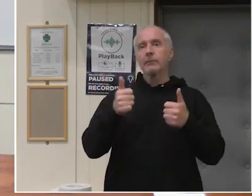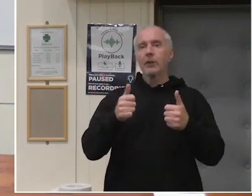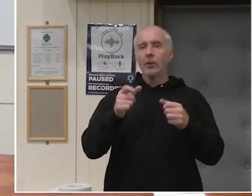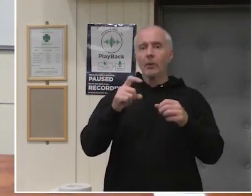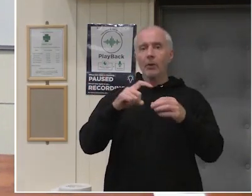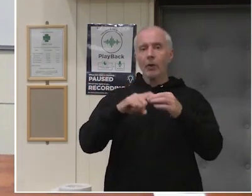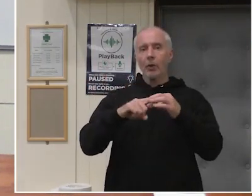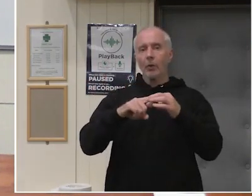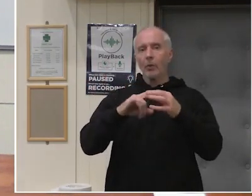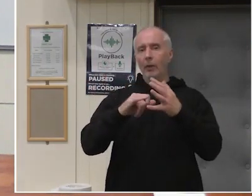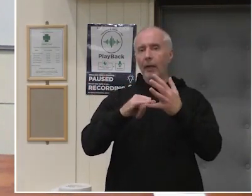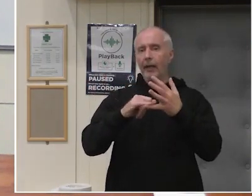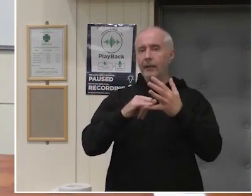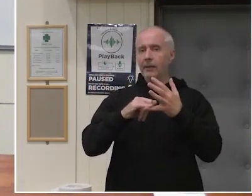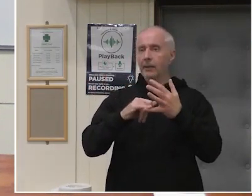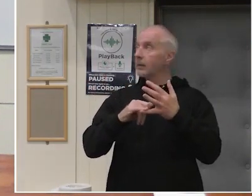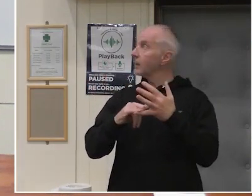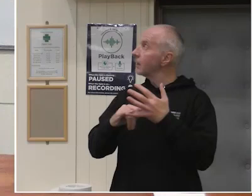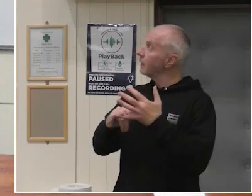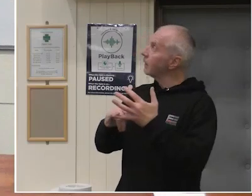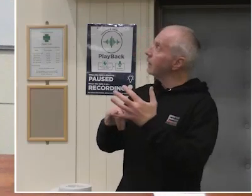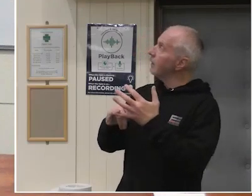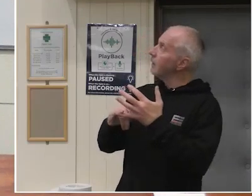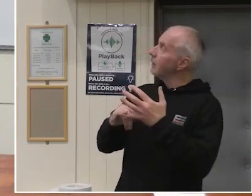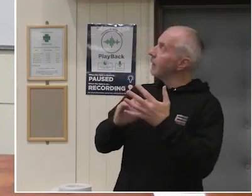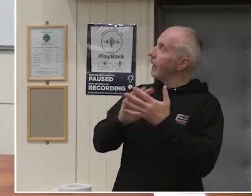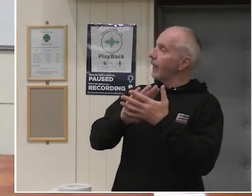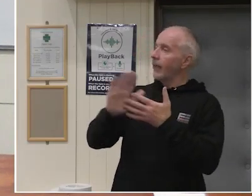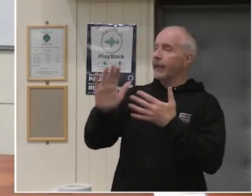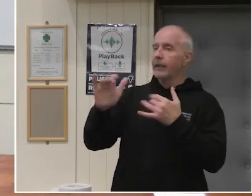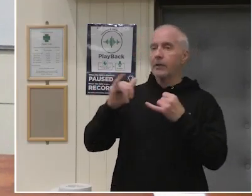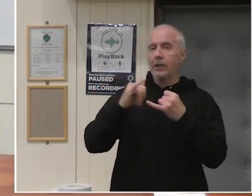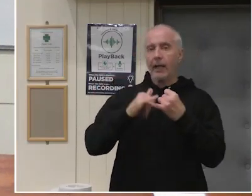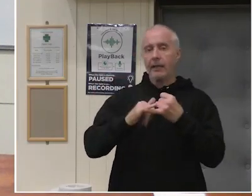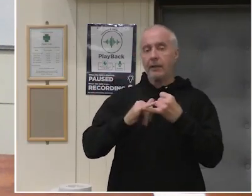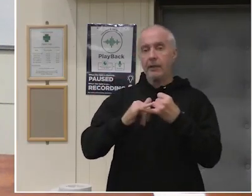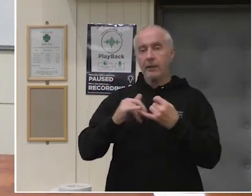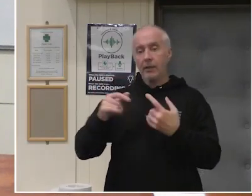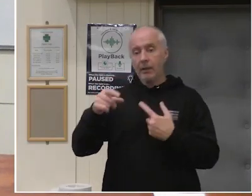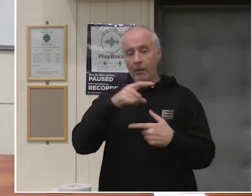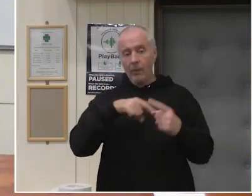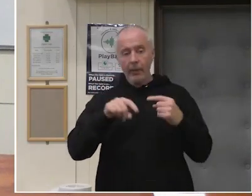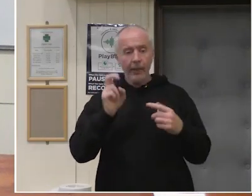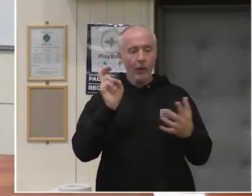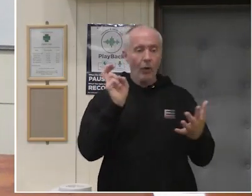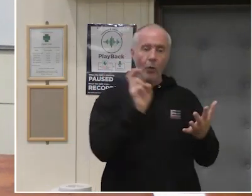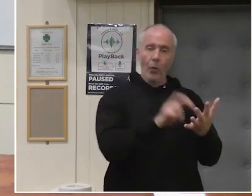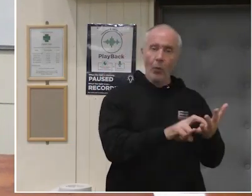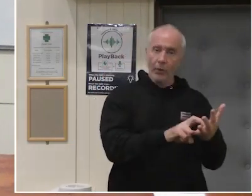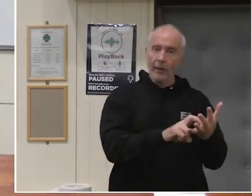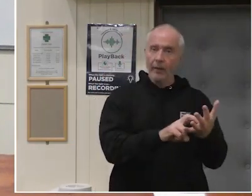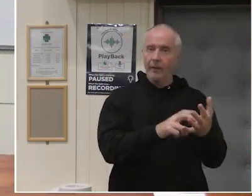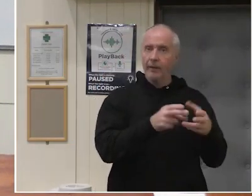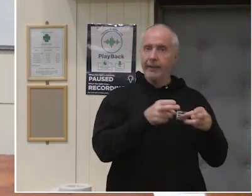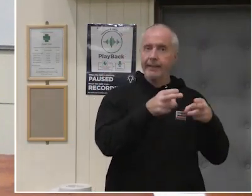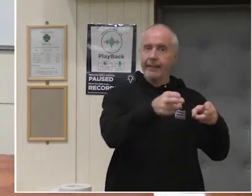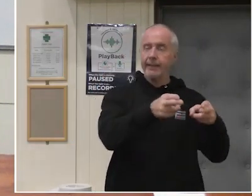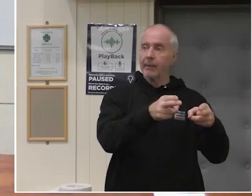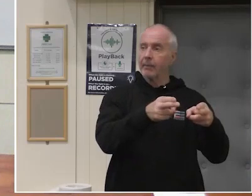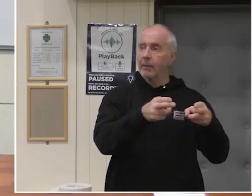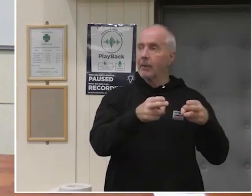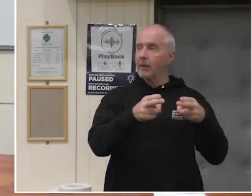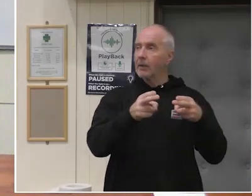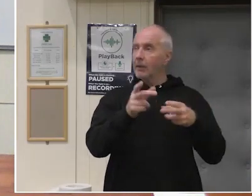QSHS and what we're trying to do. Well, we've got a system on order that will take us down to 10 millikelvin. It's minus